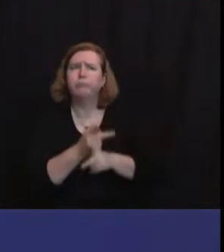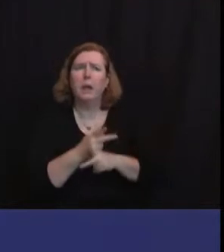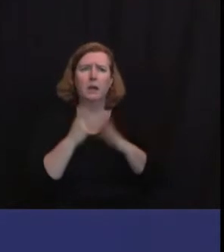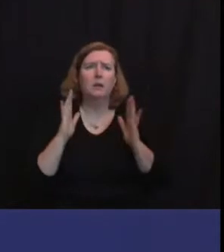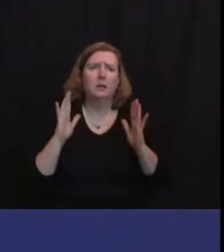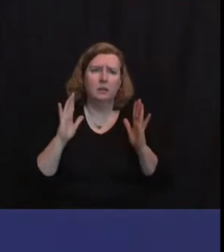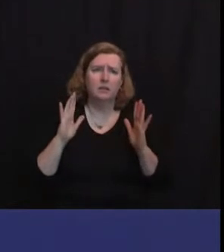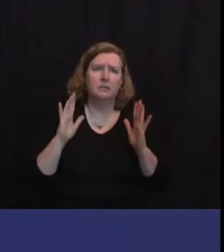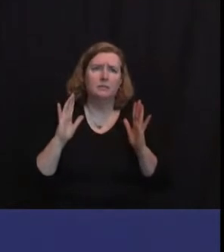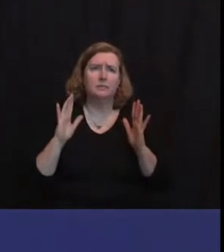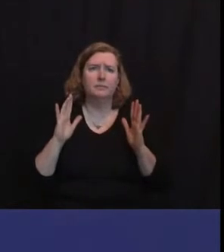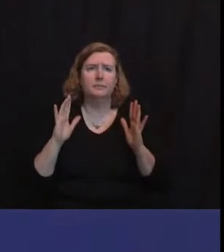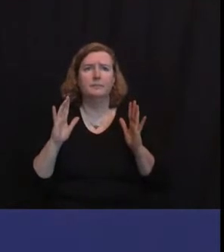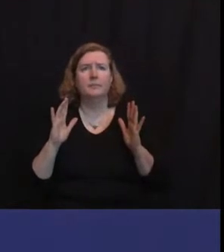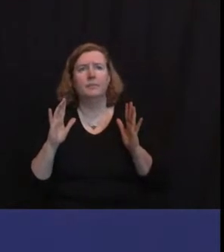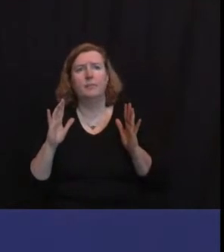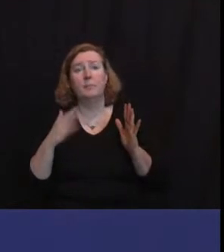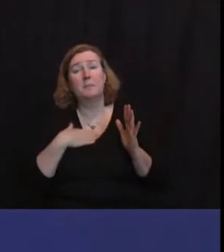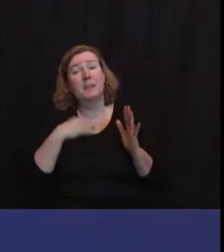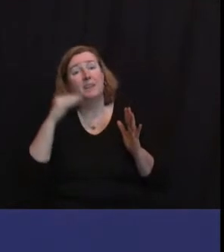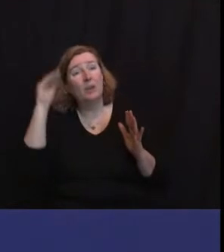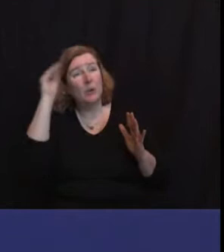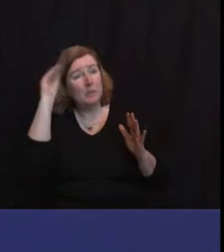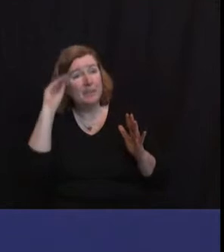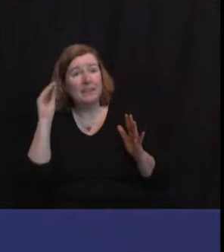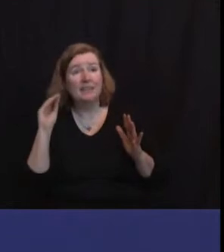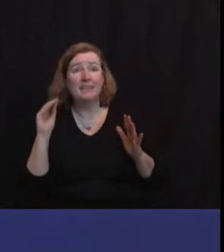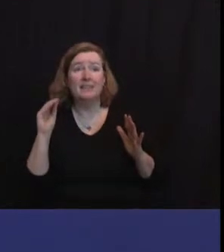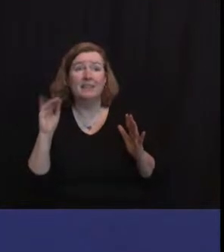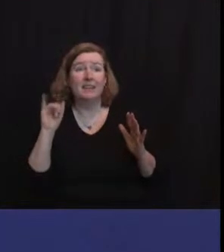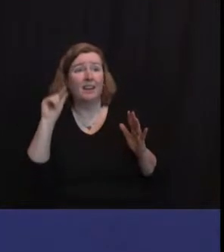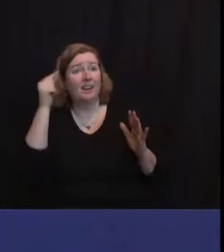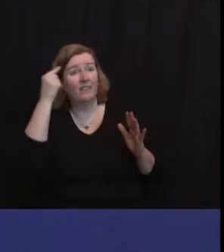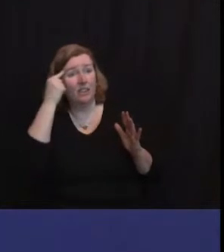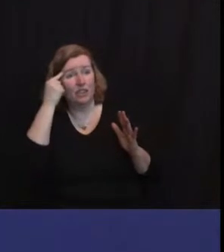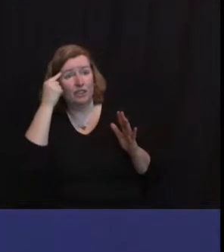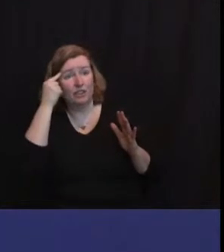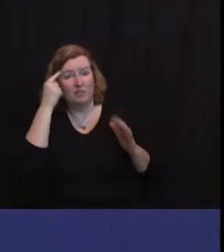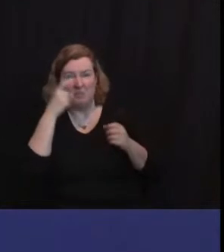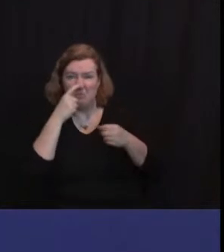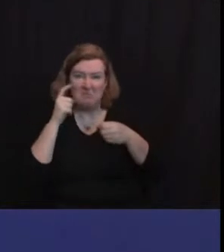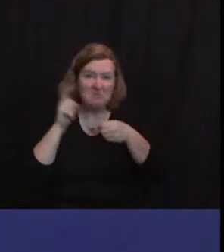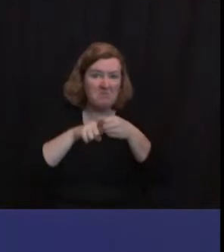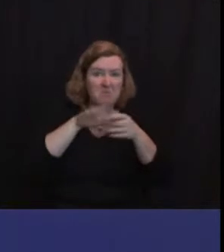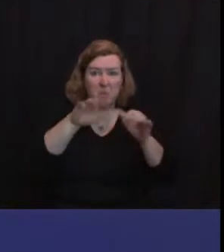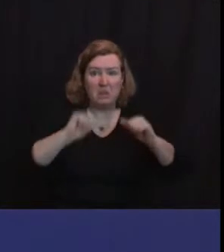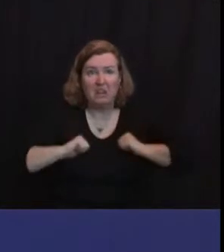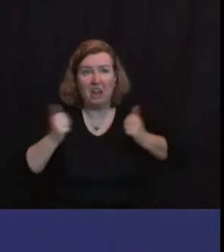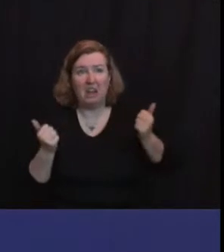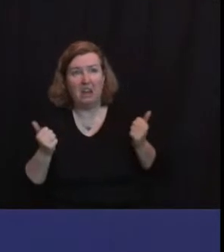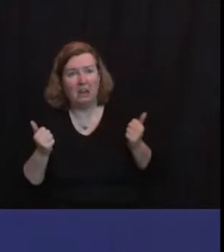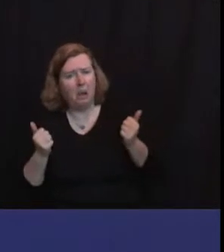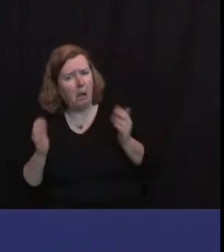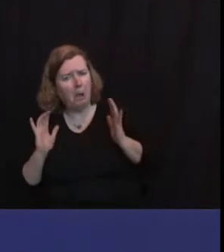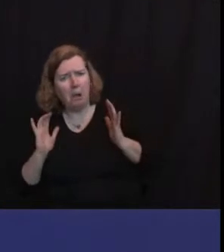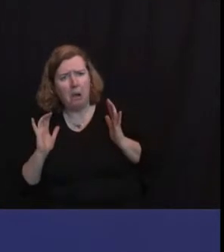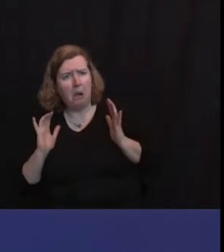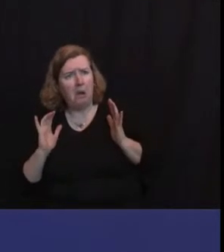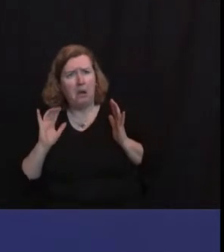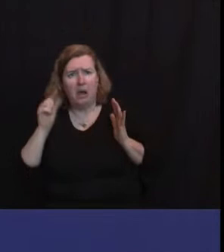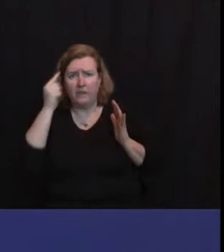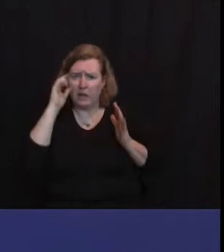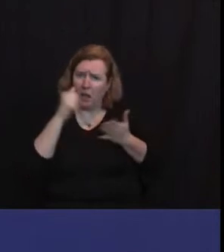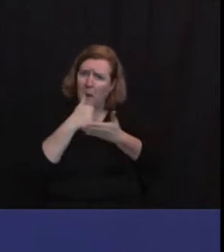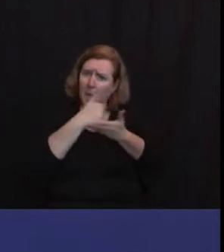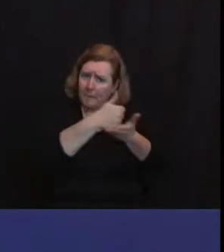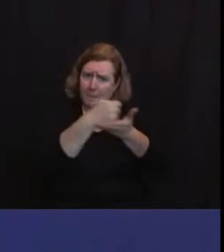that government, big brother, getting into your life, that doesn't bother me. Government in the right way, and we've seen a lot of this over the past